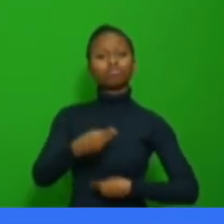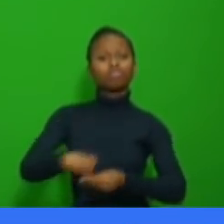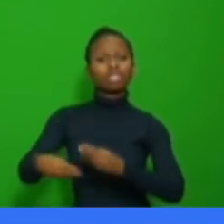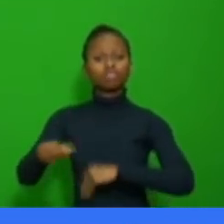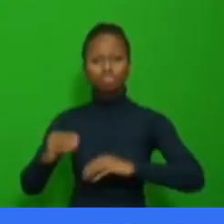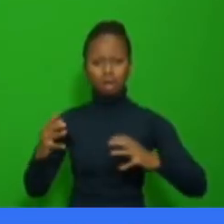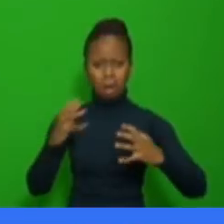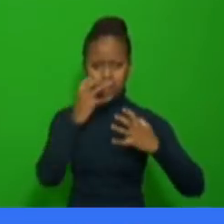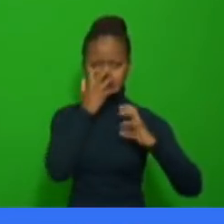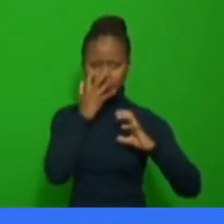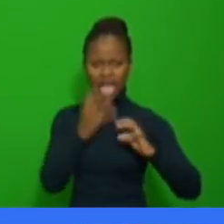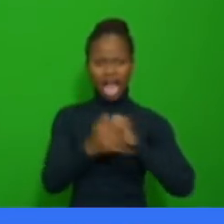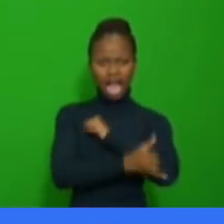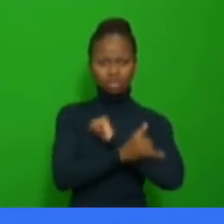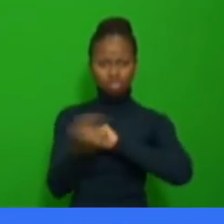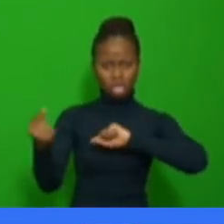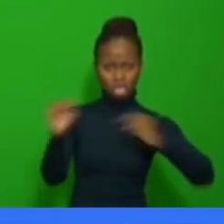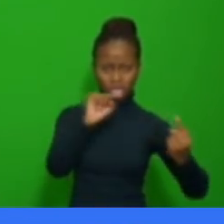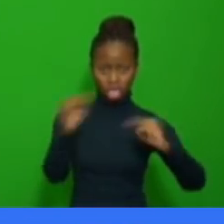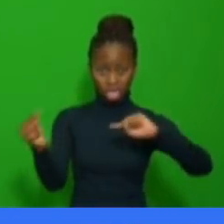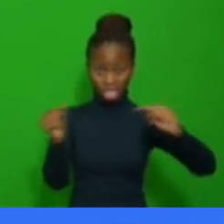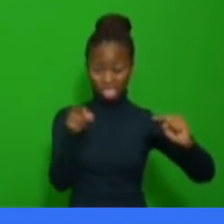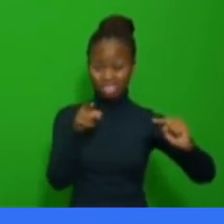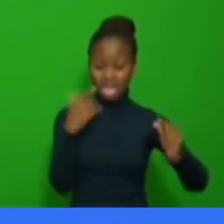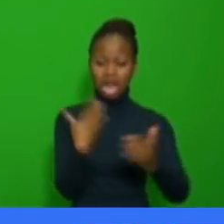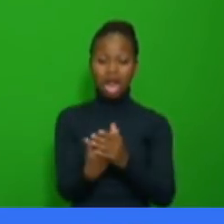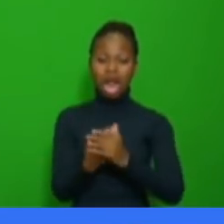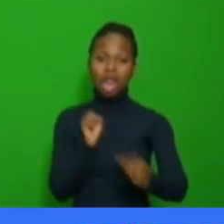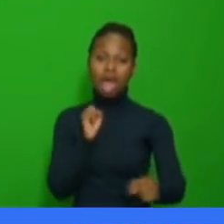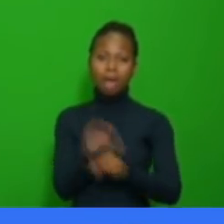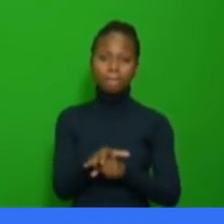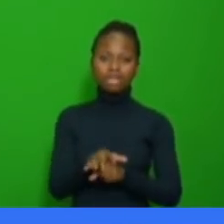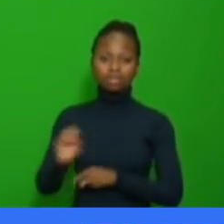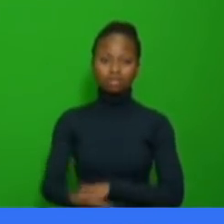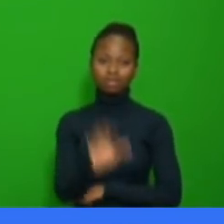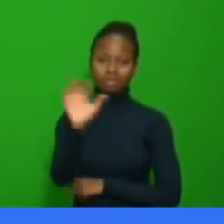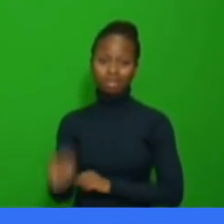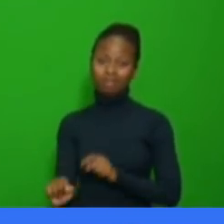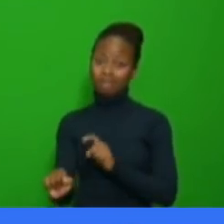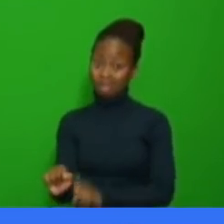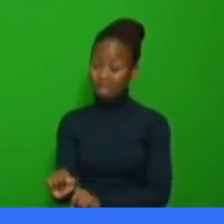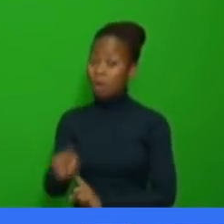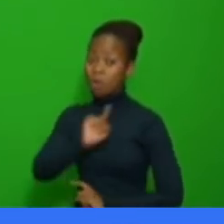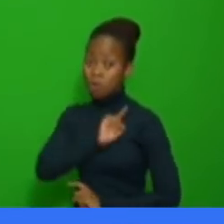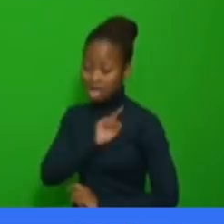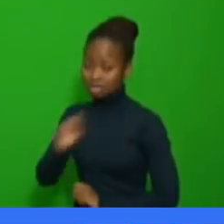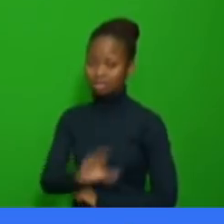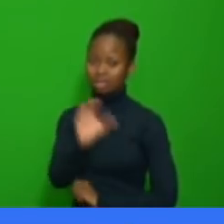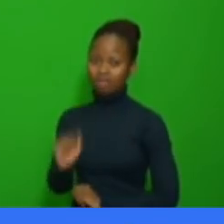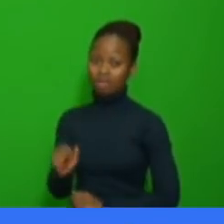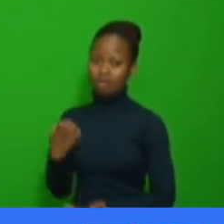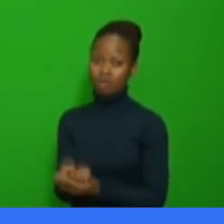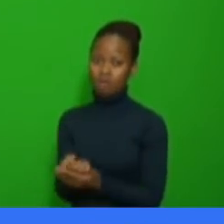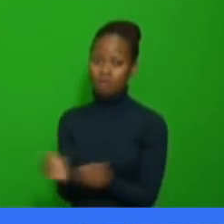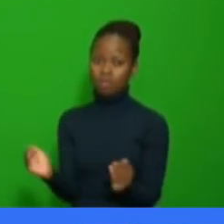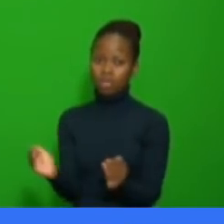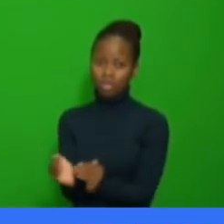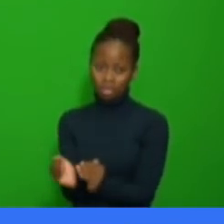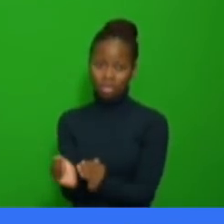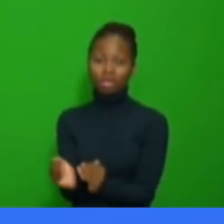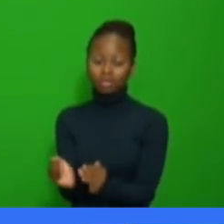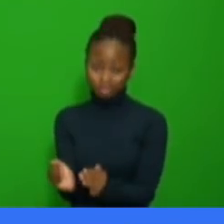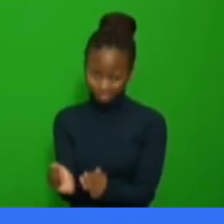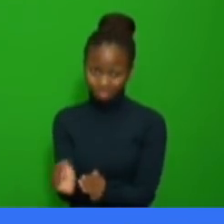tensions could significantly impact global trade, with likely negative impacts for South Africa as a